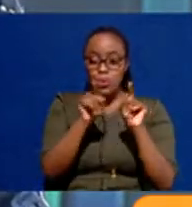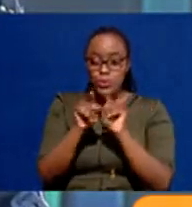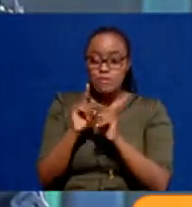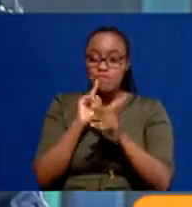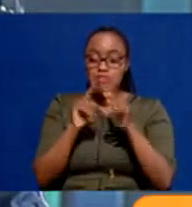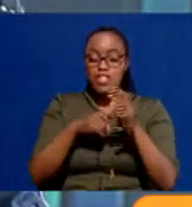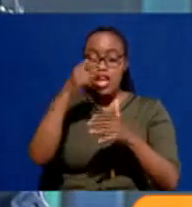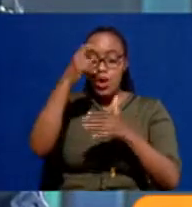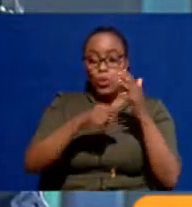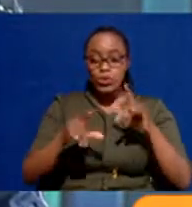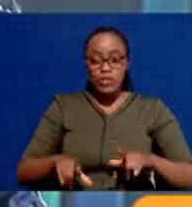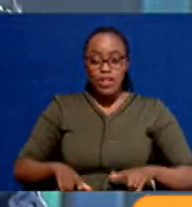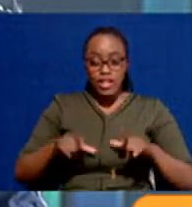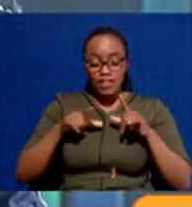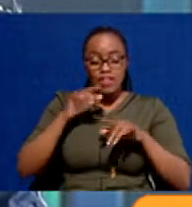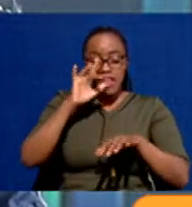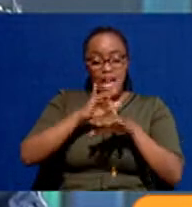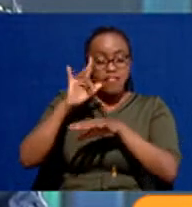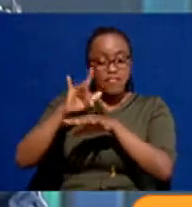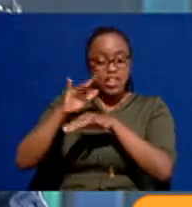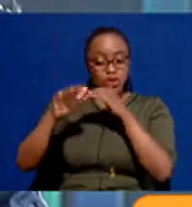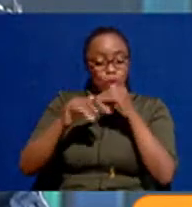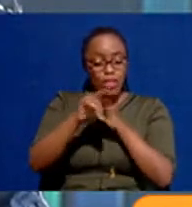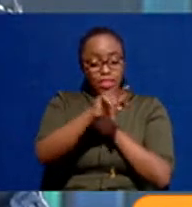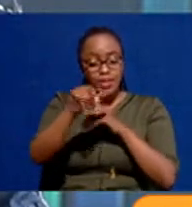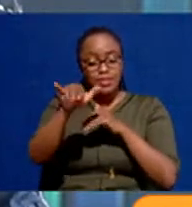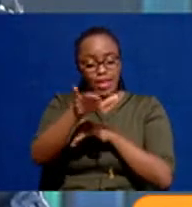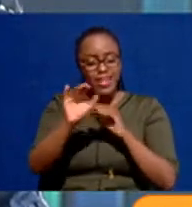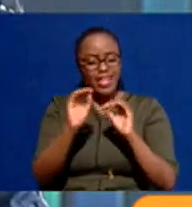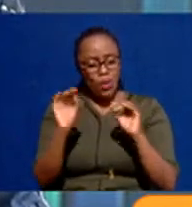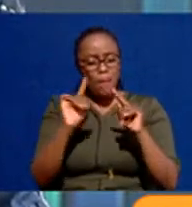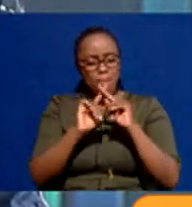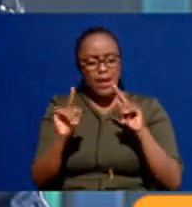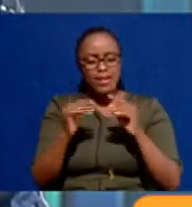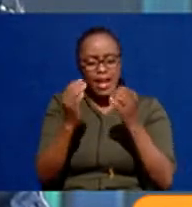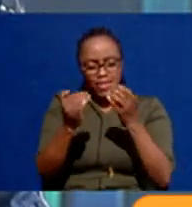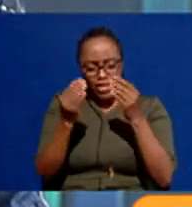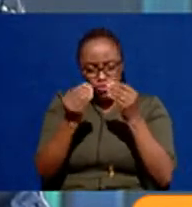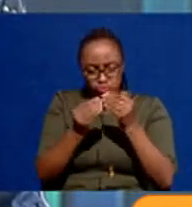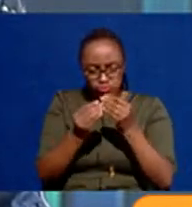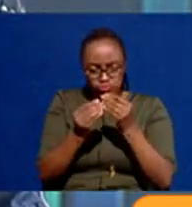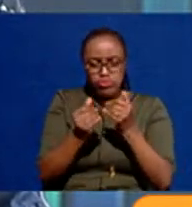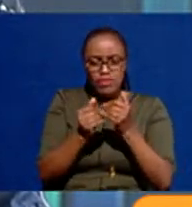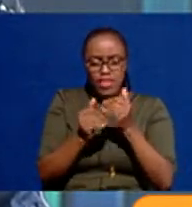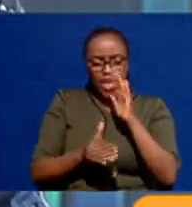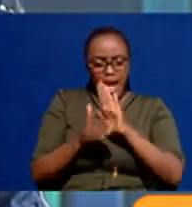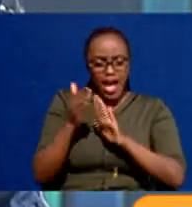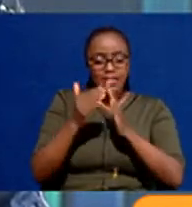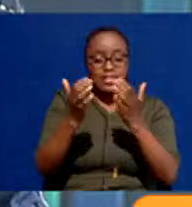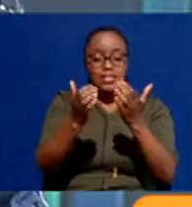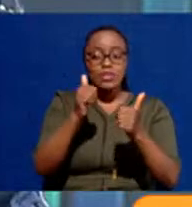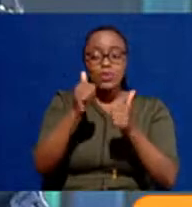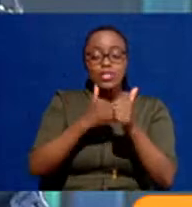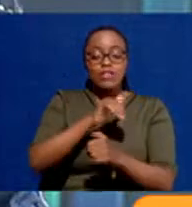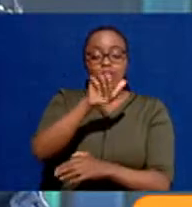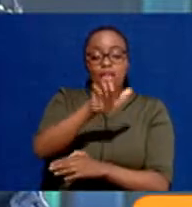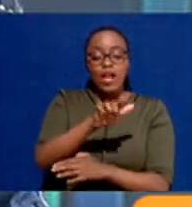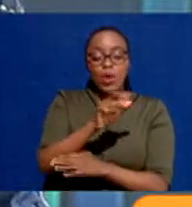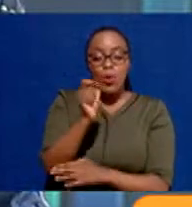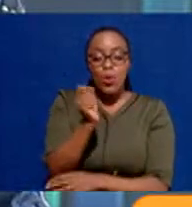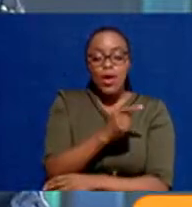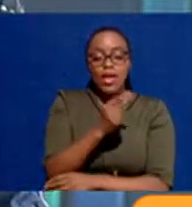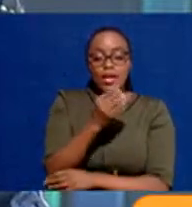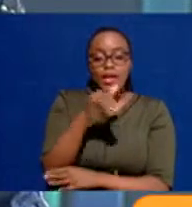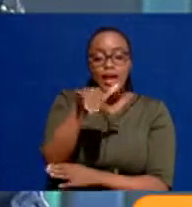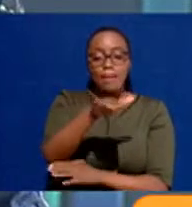say that the cost of living is not pinching in those areas, but I think we need to address the urgent need, which is the low income areas,